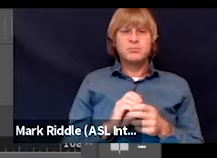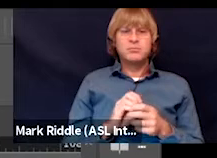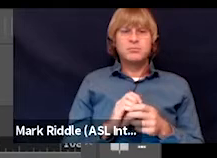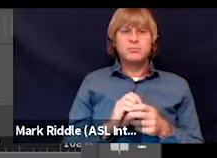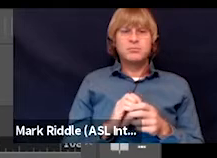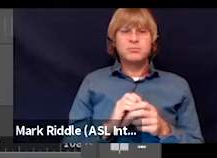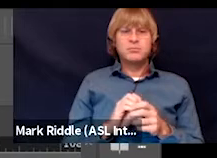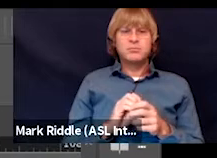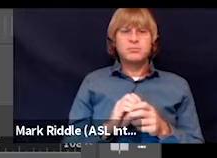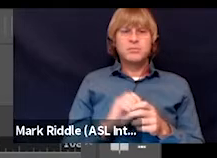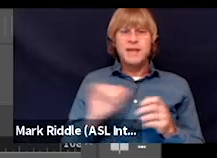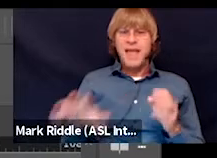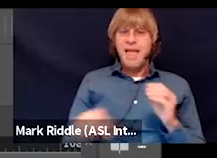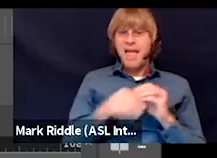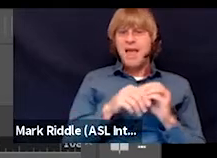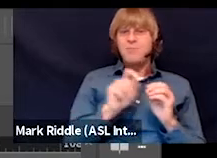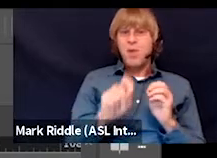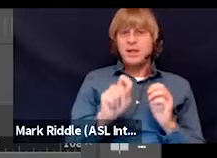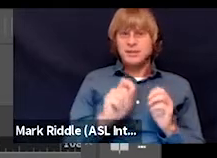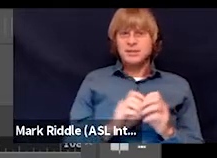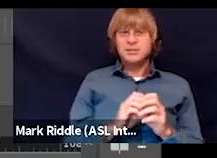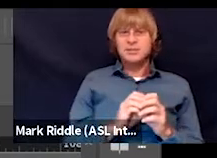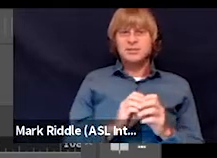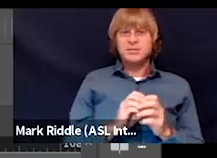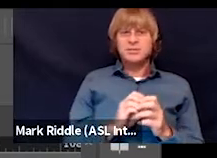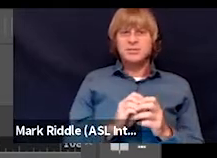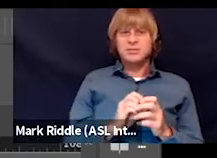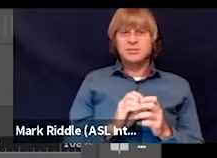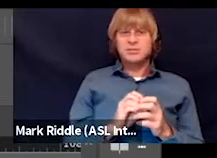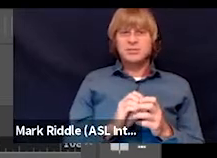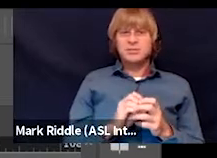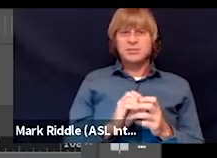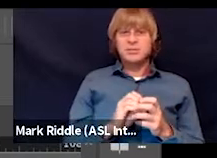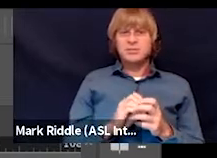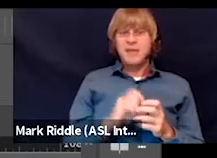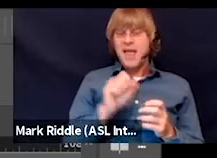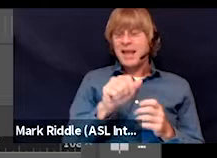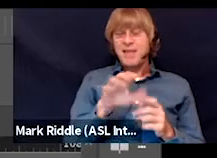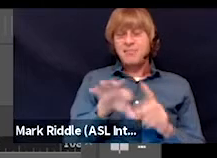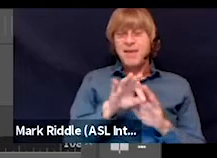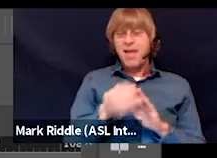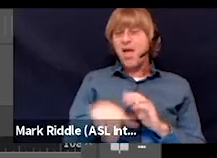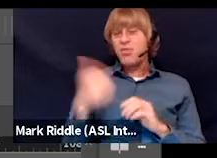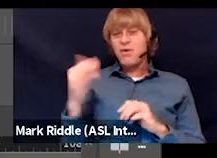I can add a bullet, and I don't have to pick that font. I could pick